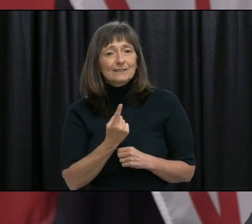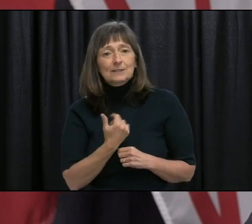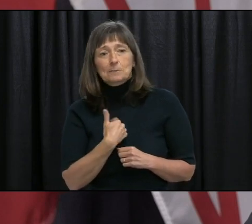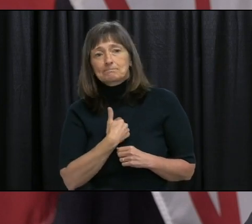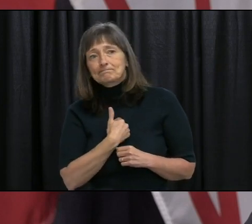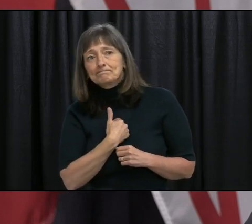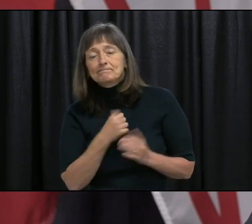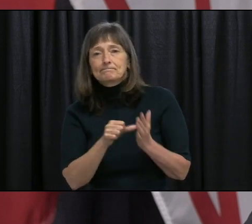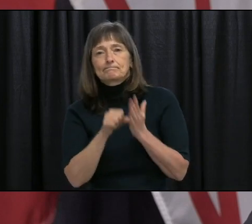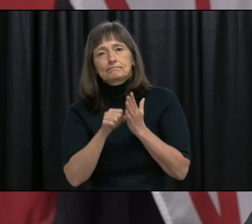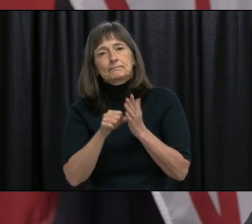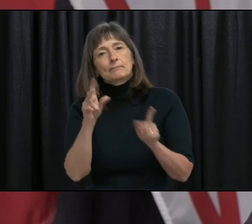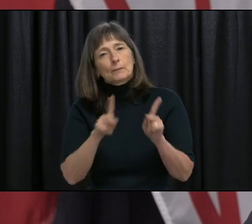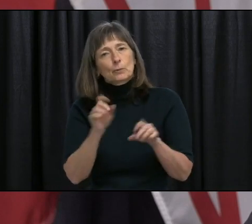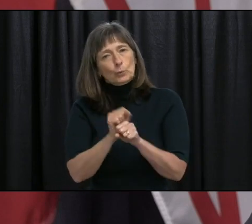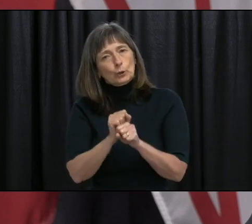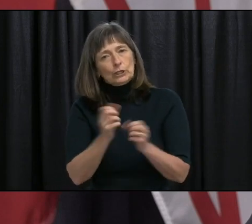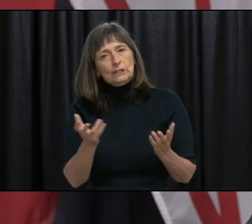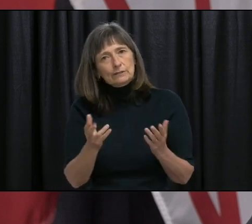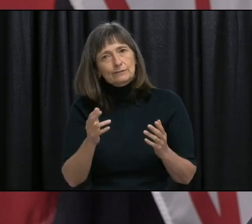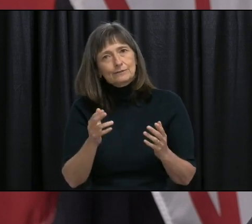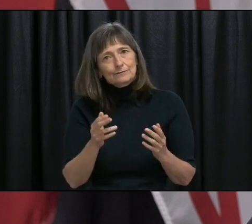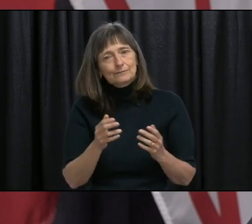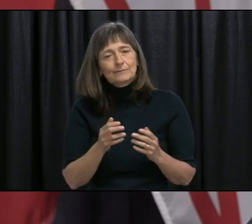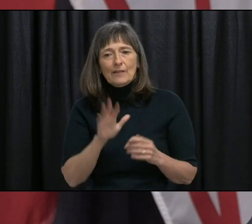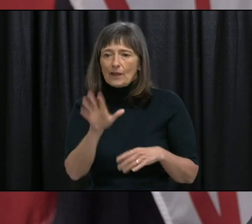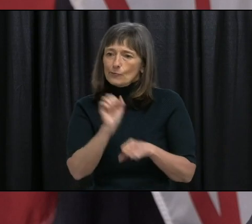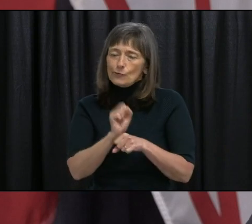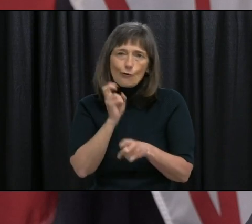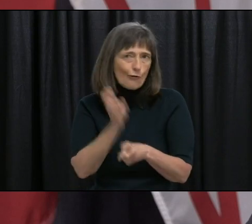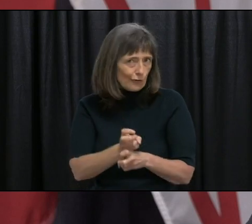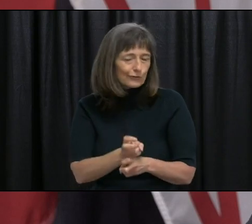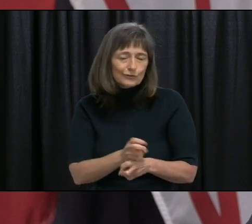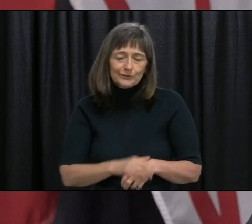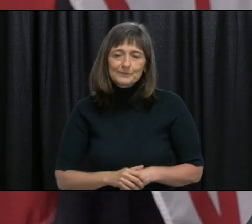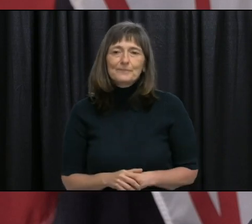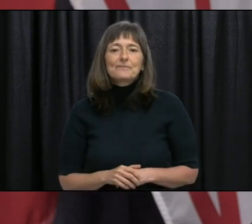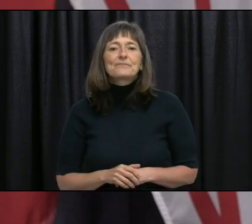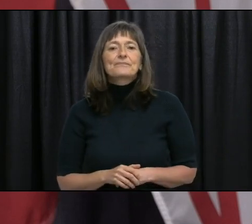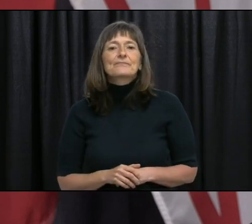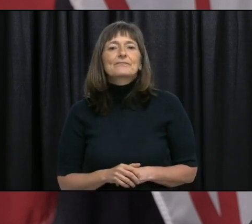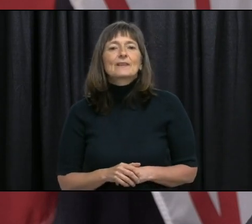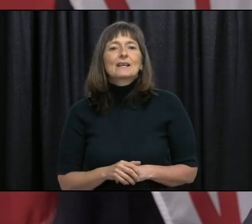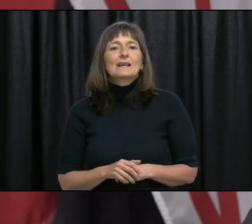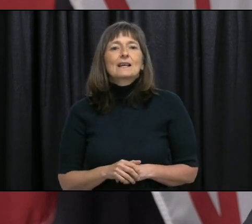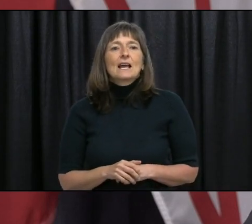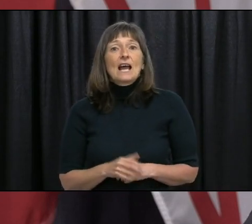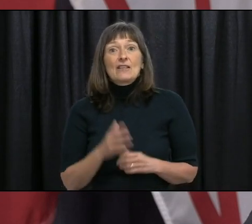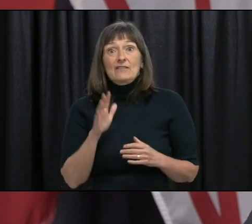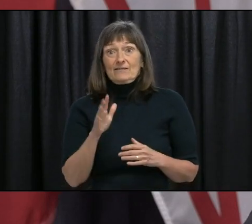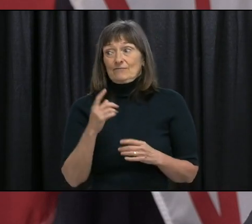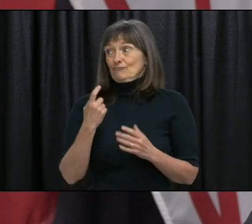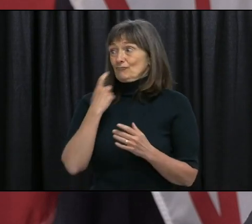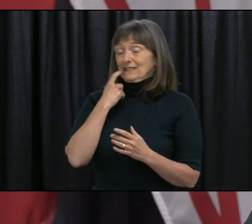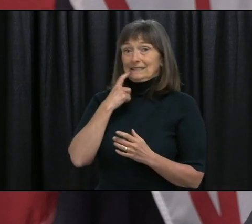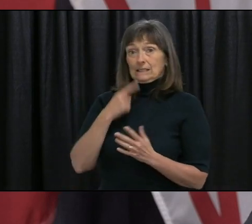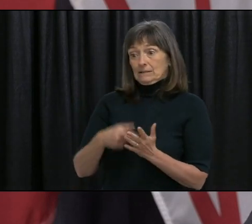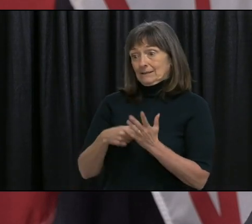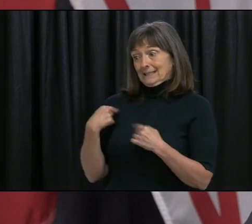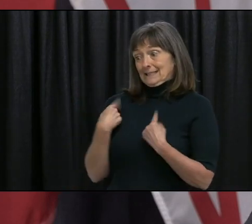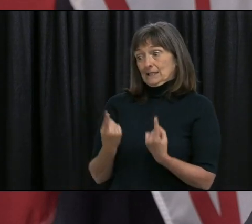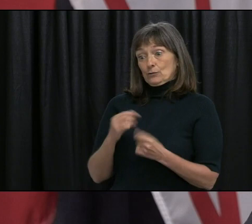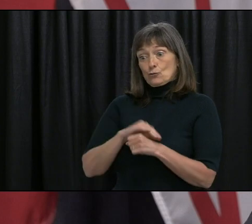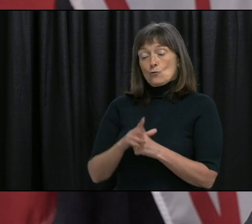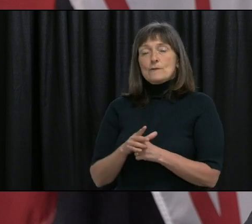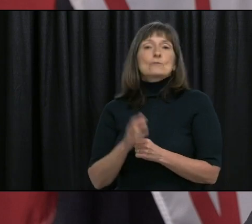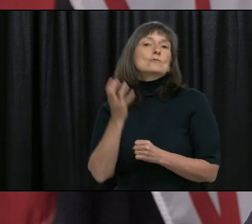impressed with the dedication and the drive of our public service employees. And there's been no greater example of their hard work than during